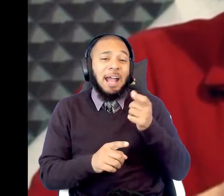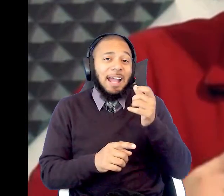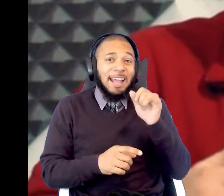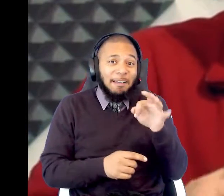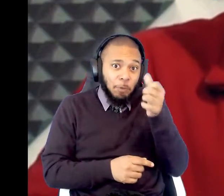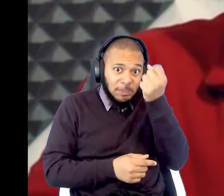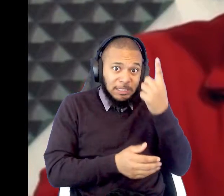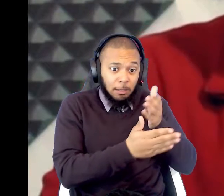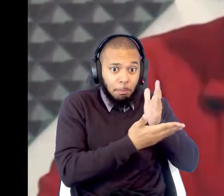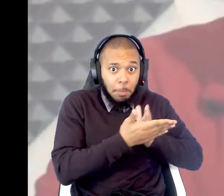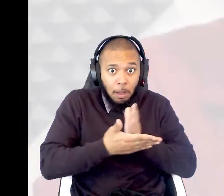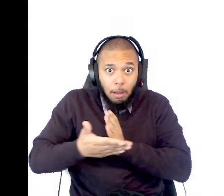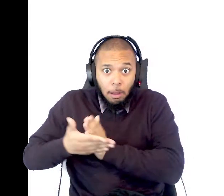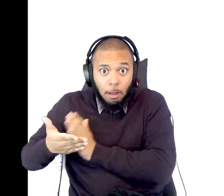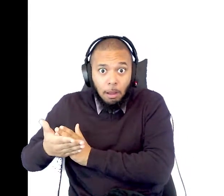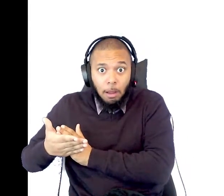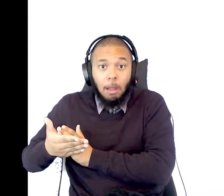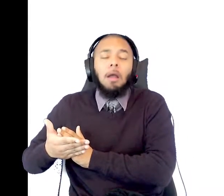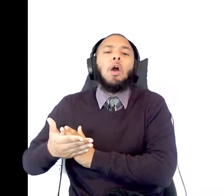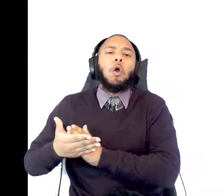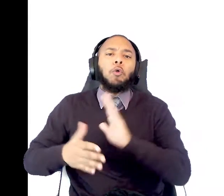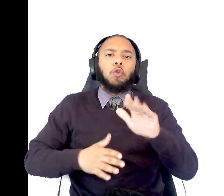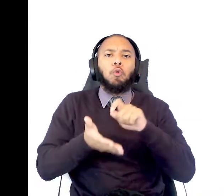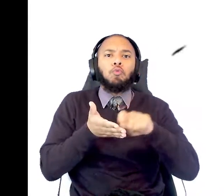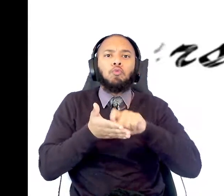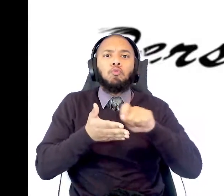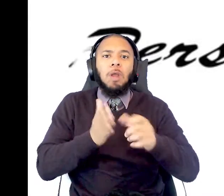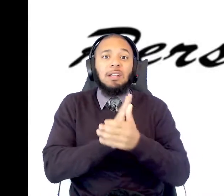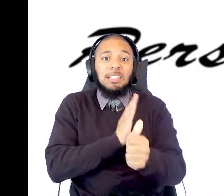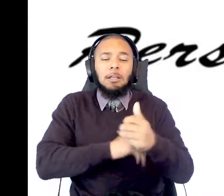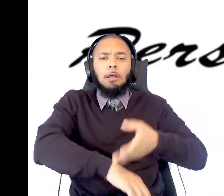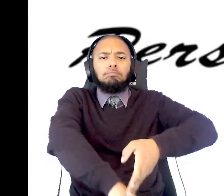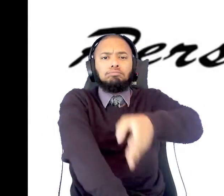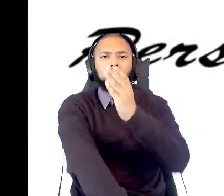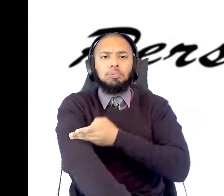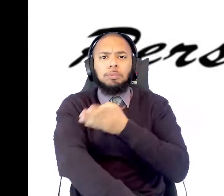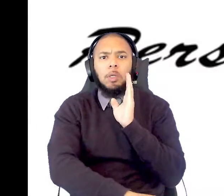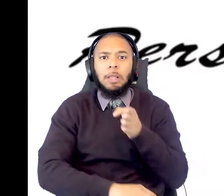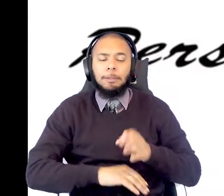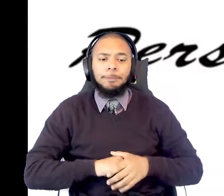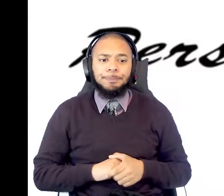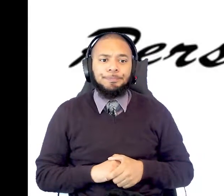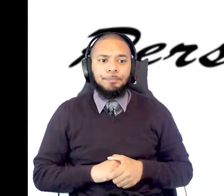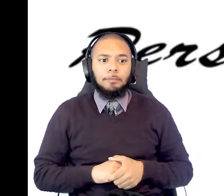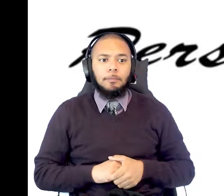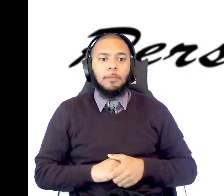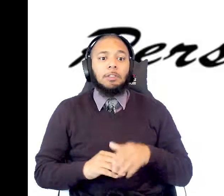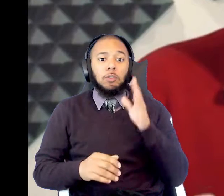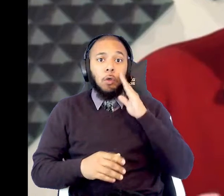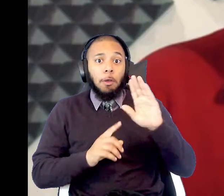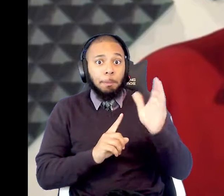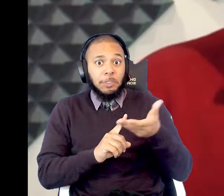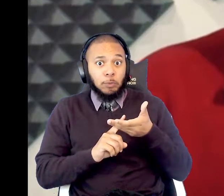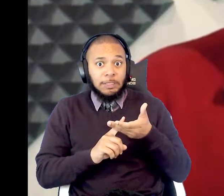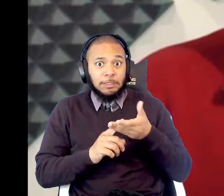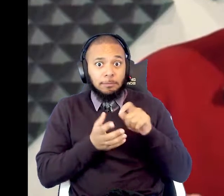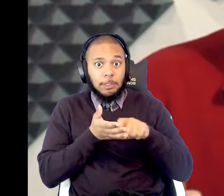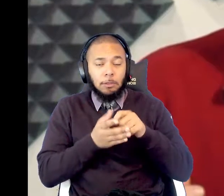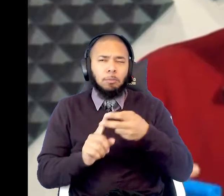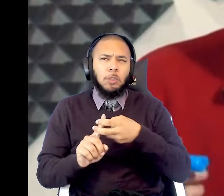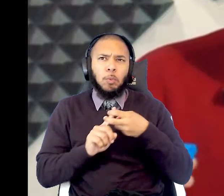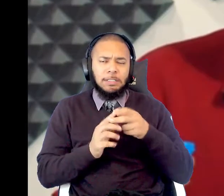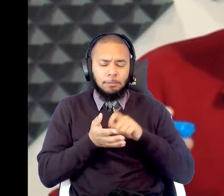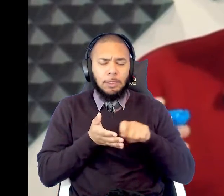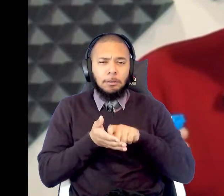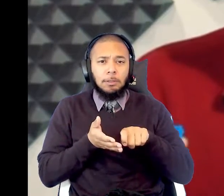truly become a better persuasive writer. When we approach a persuasive essay or doing an argument, we really need to make sure